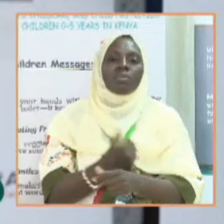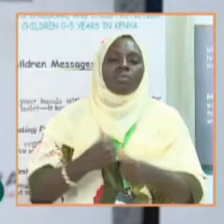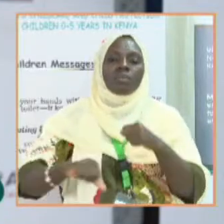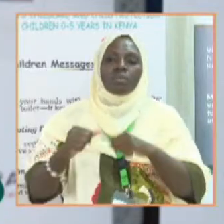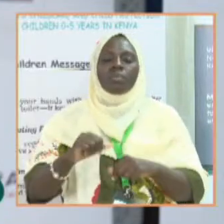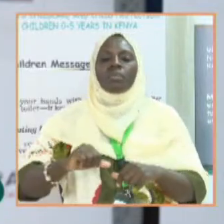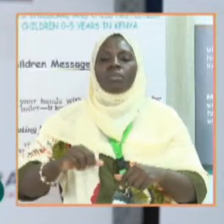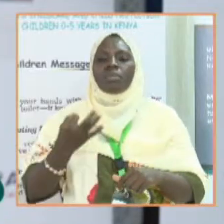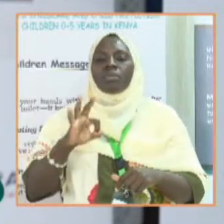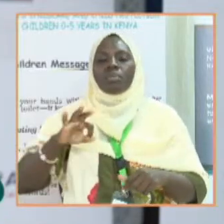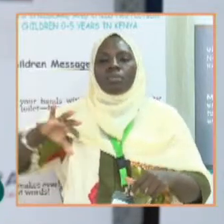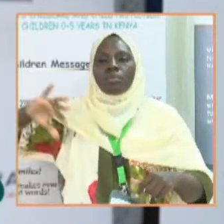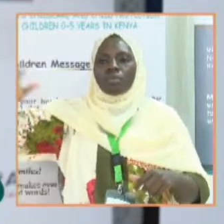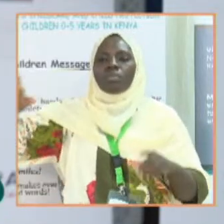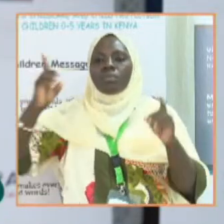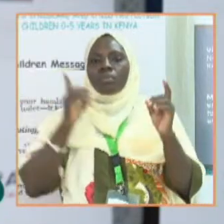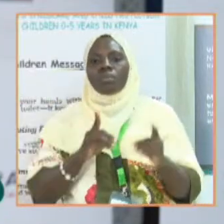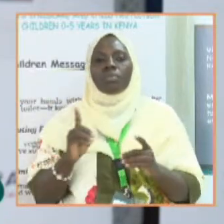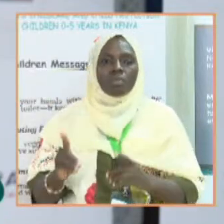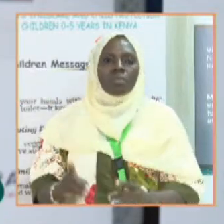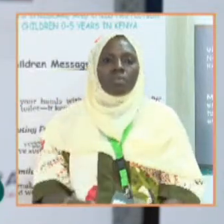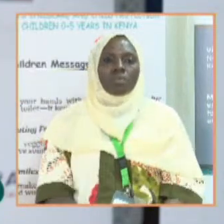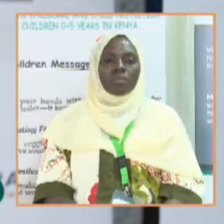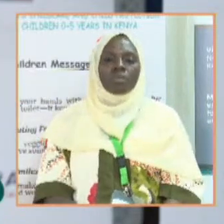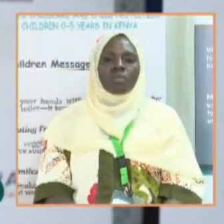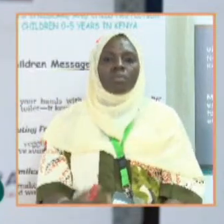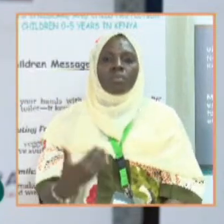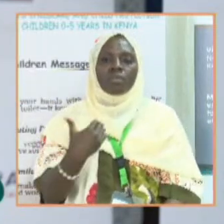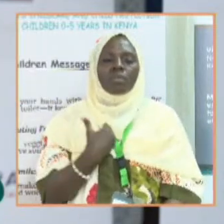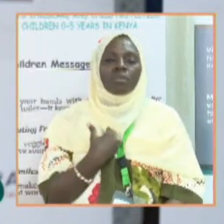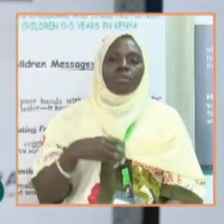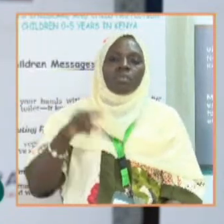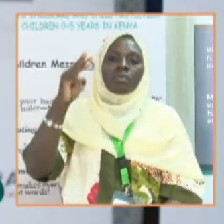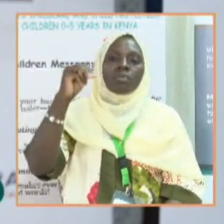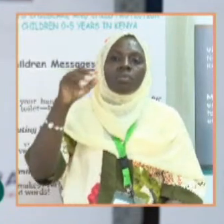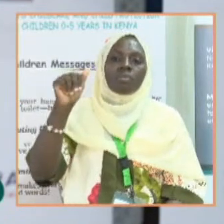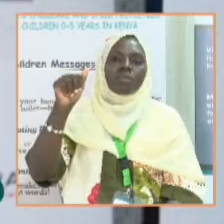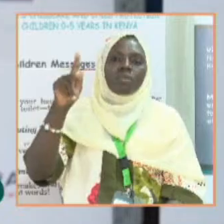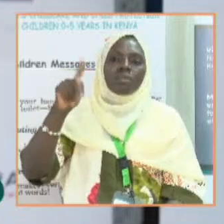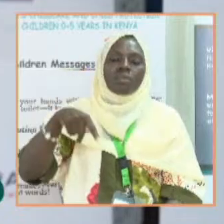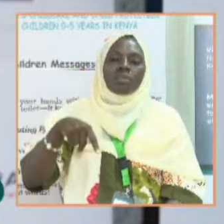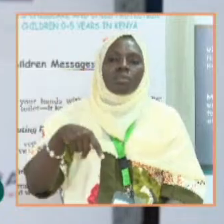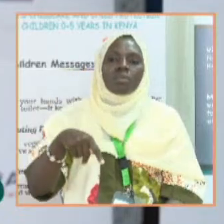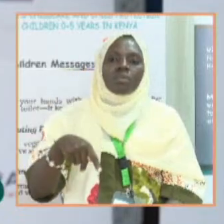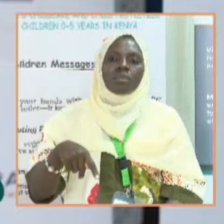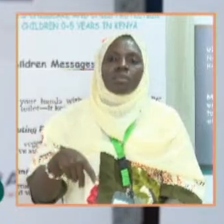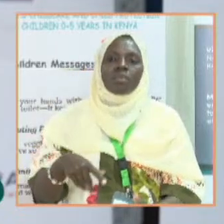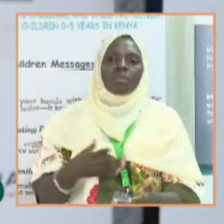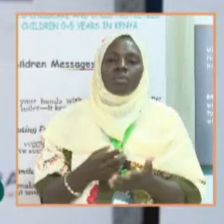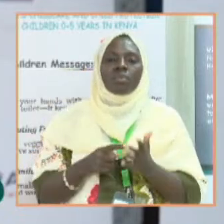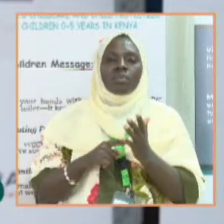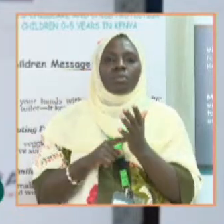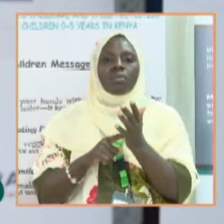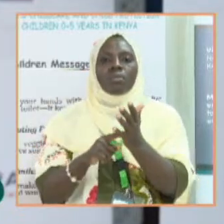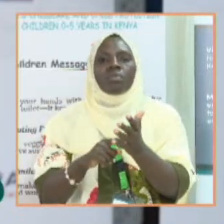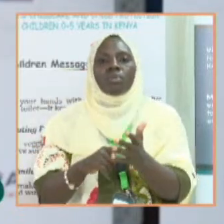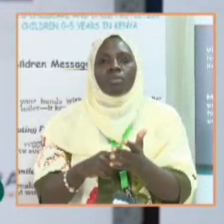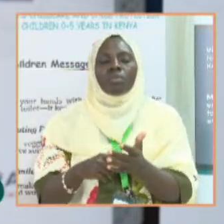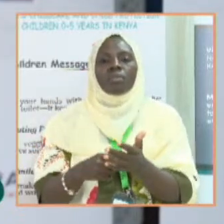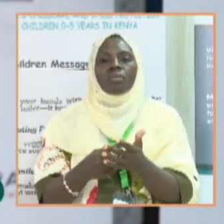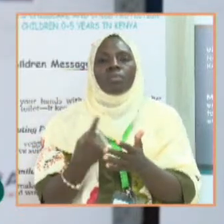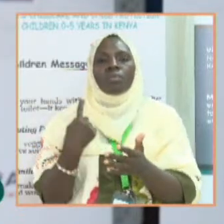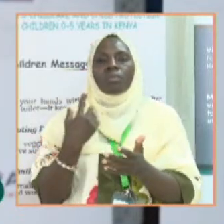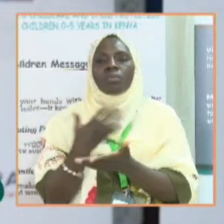do. We have a map that then indicates where each county is. I wish you could see that, but we just